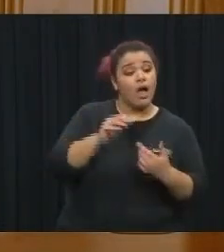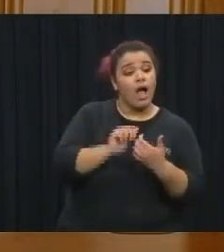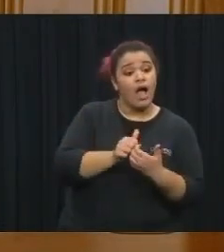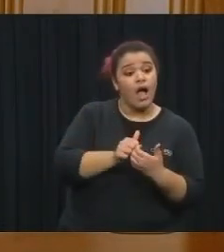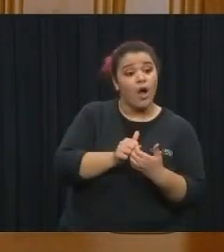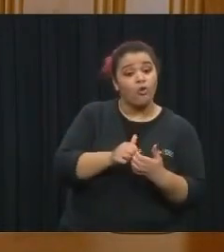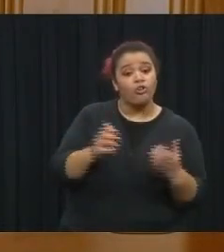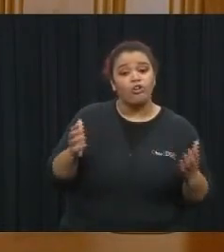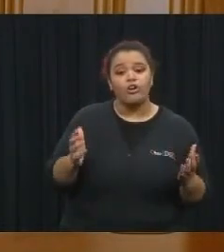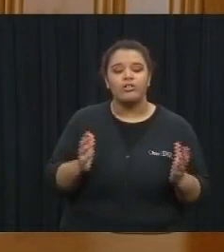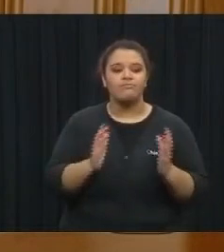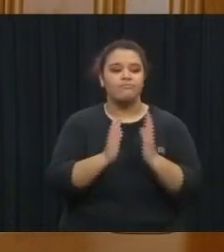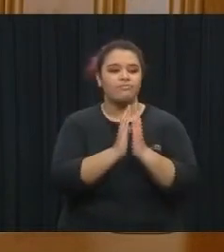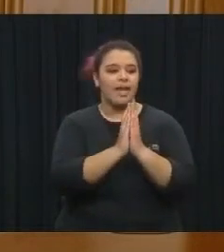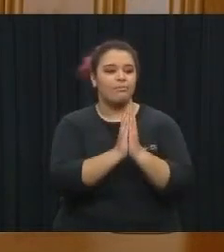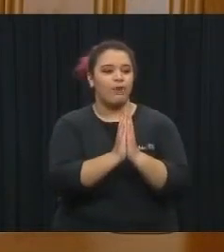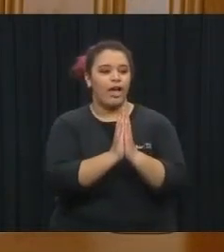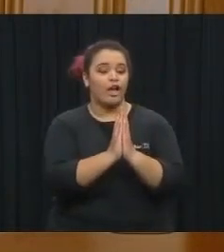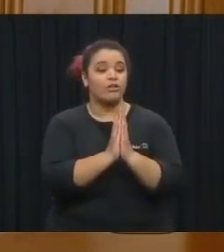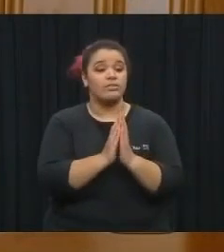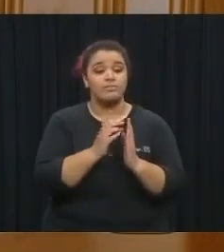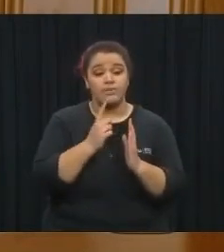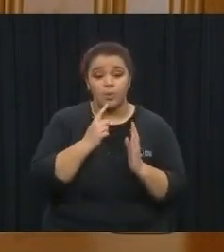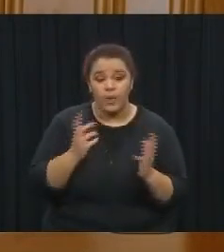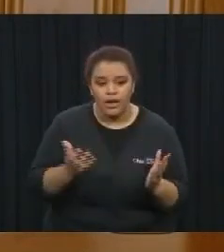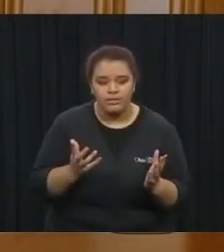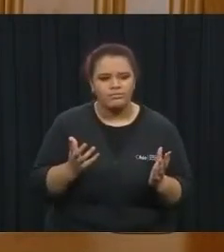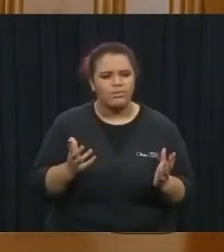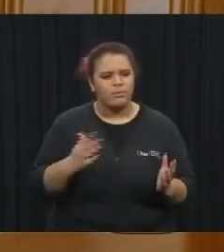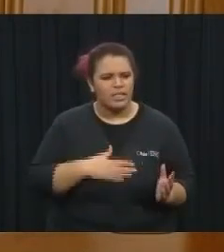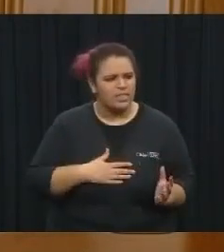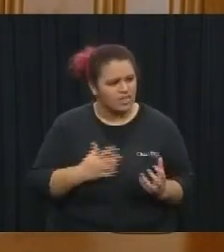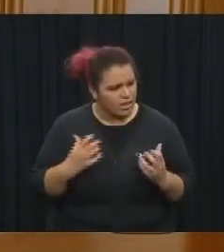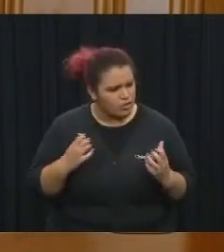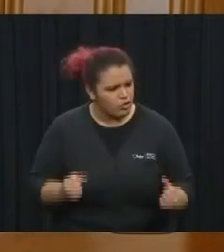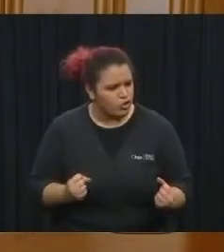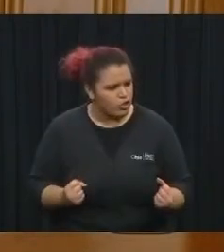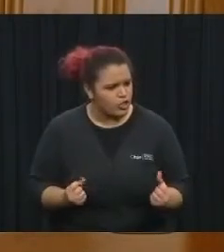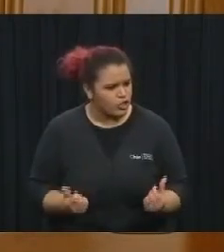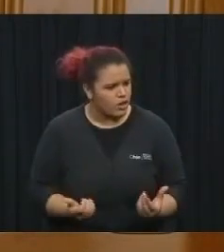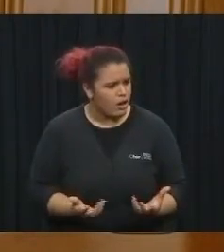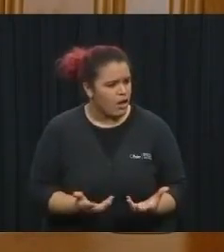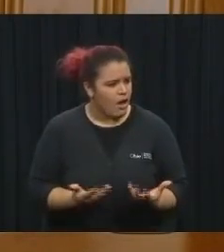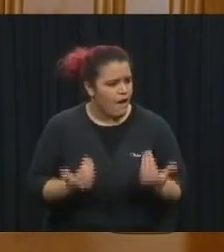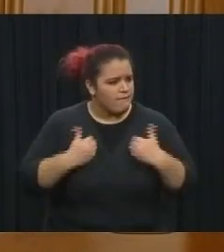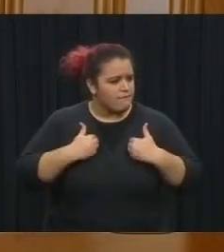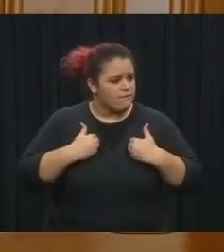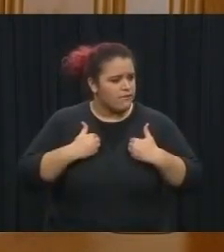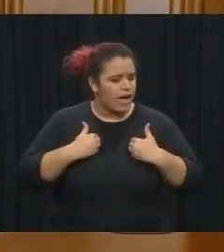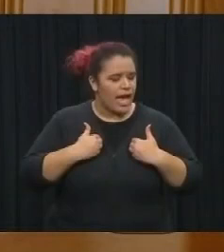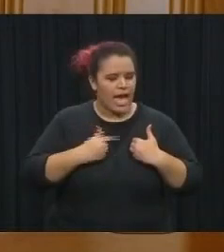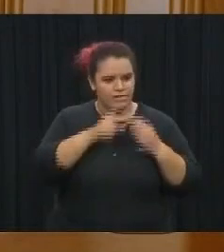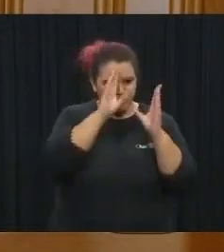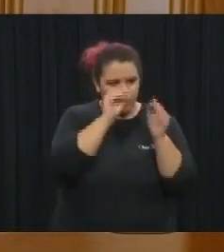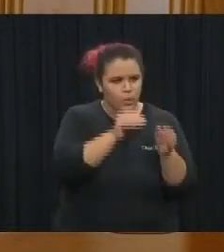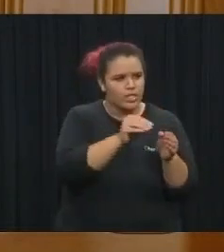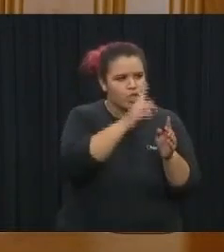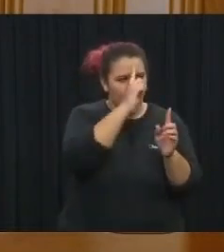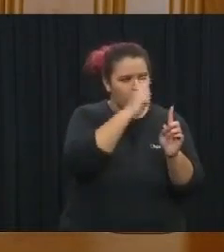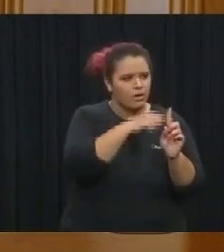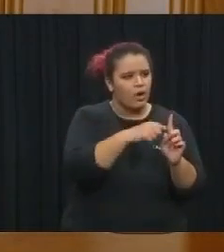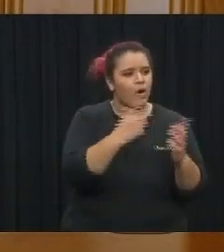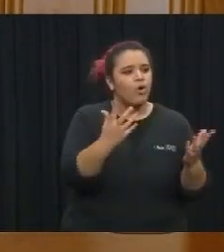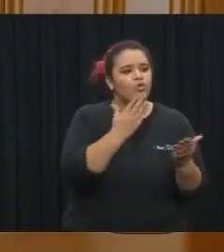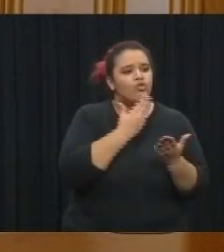quote, have courage and hold on to what is good. Have courage and hold on to what is good. And so that's my wish for all